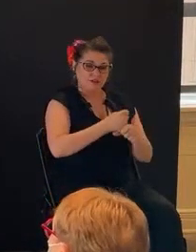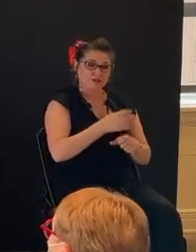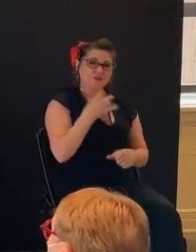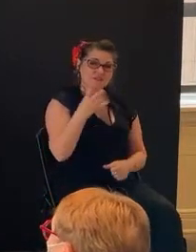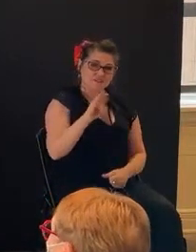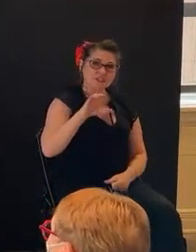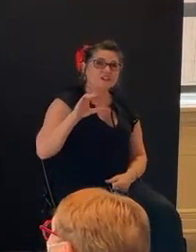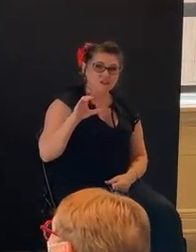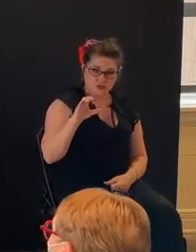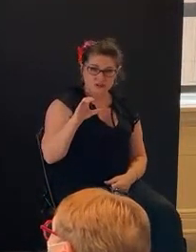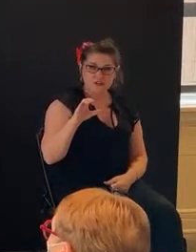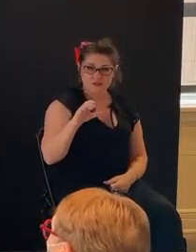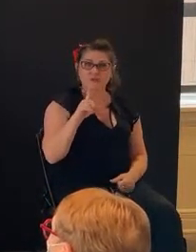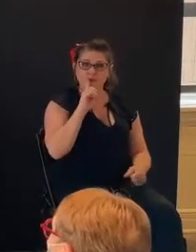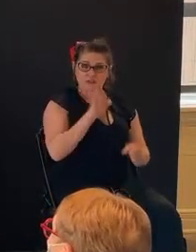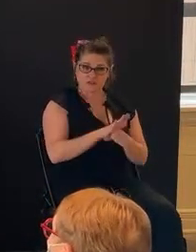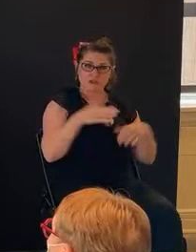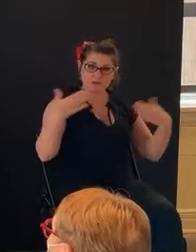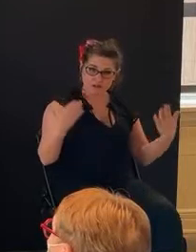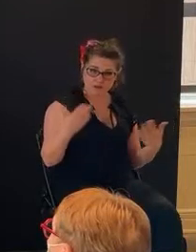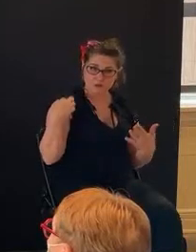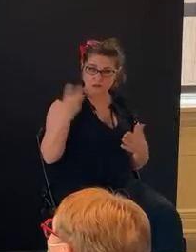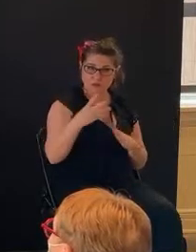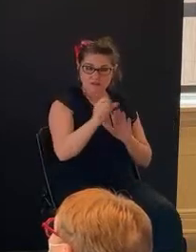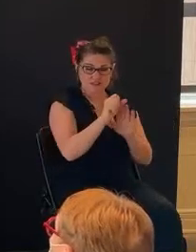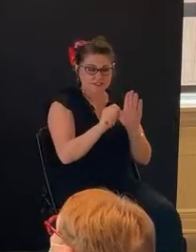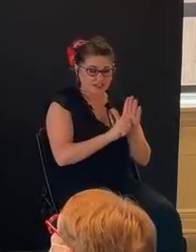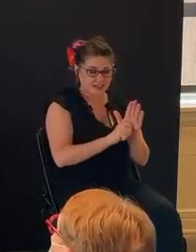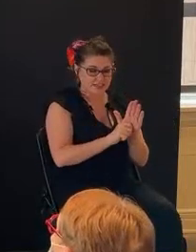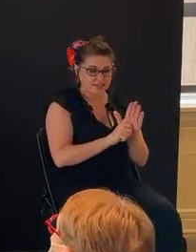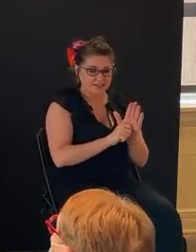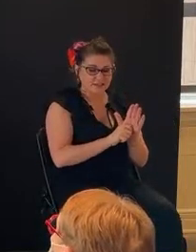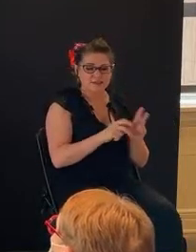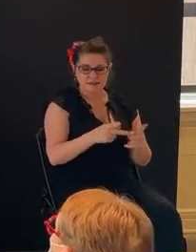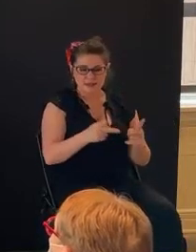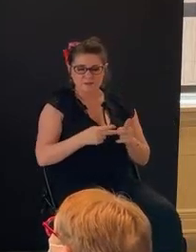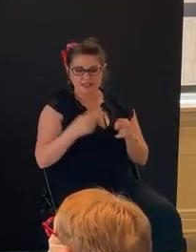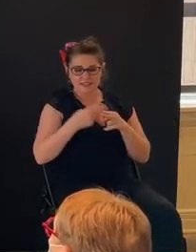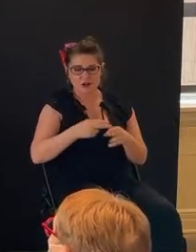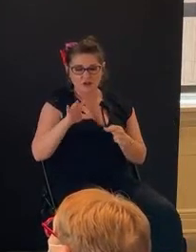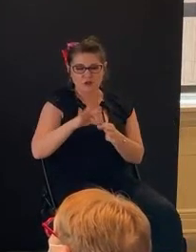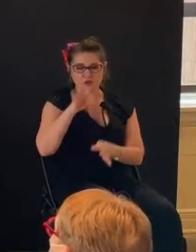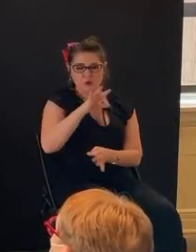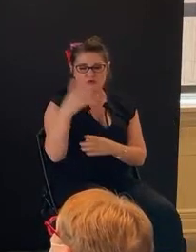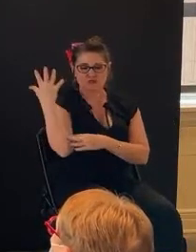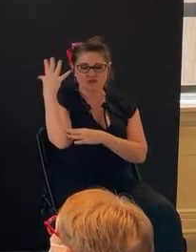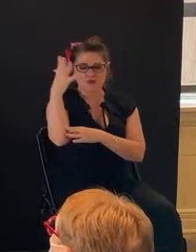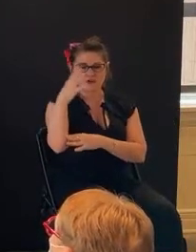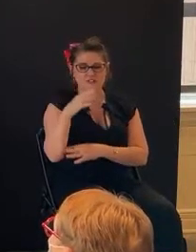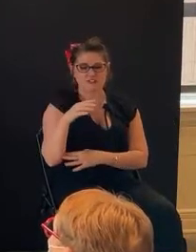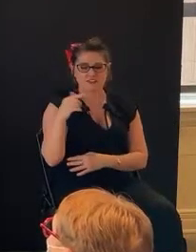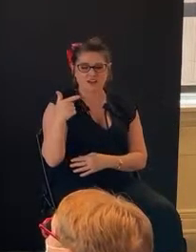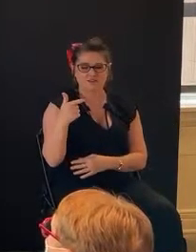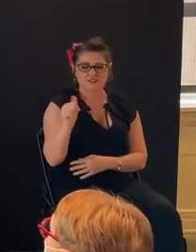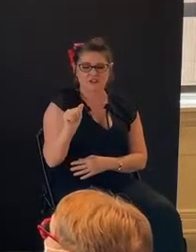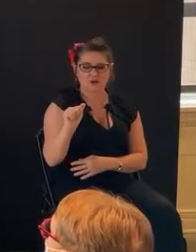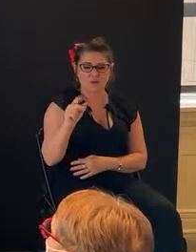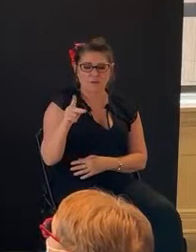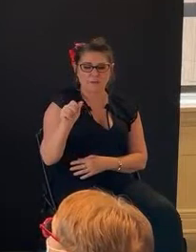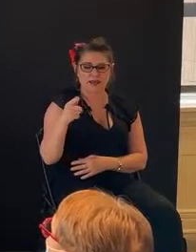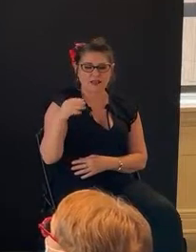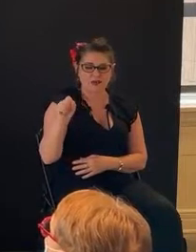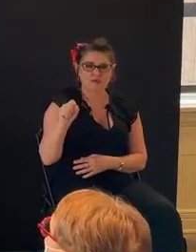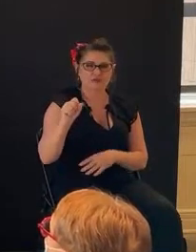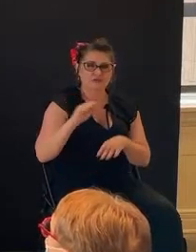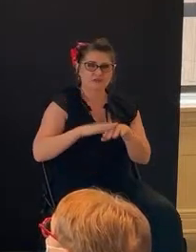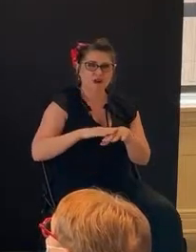1700, was confirmed here in Washington State at this place called the Ghost Forest of the Copalis, which is out on the Pacific coast,